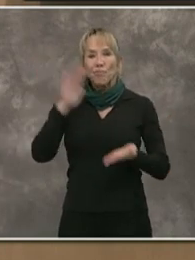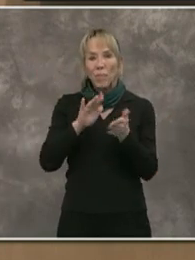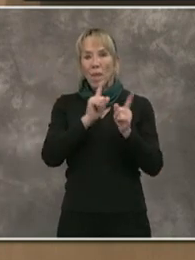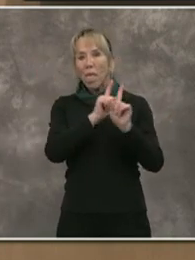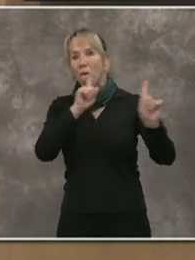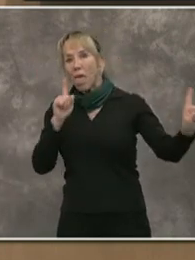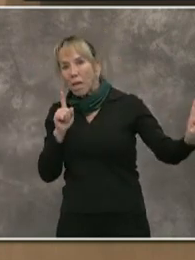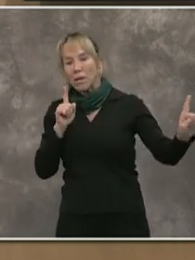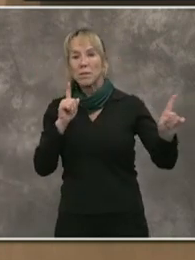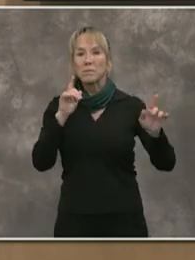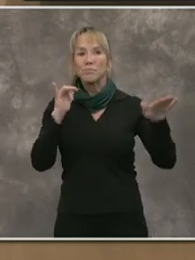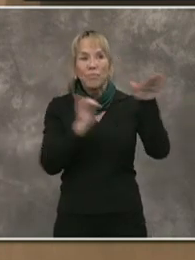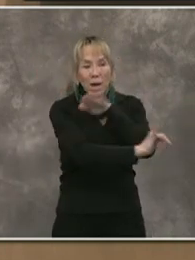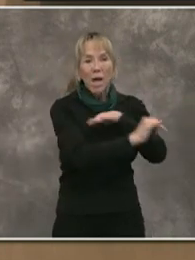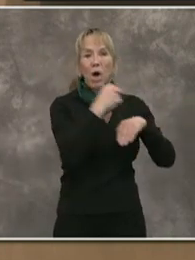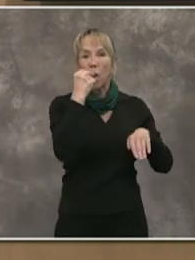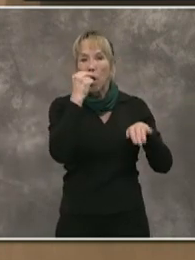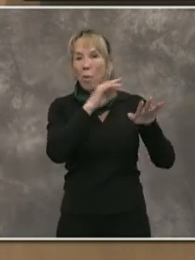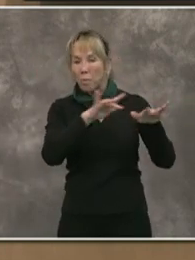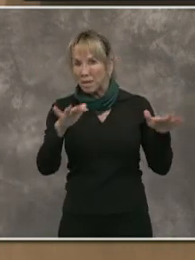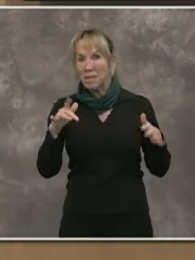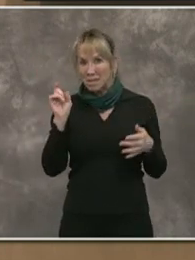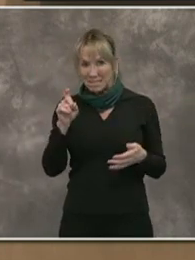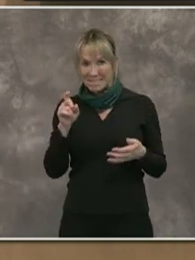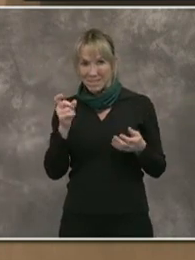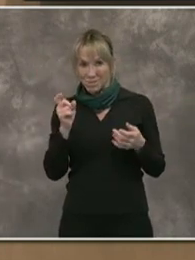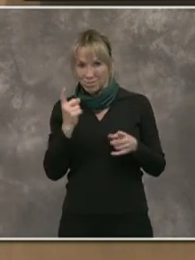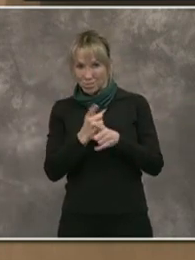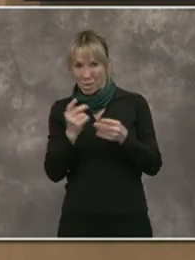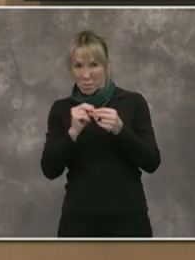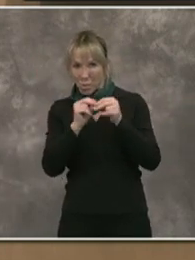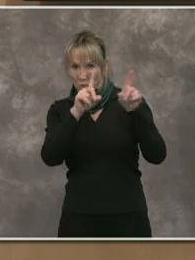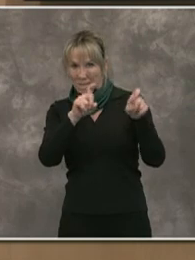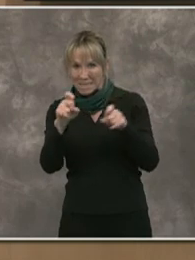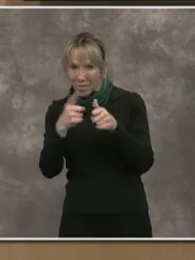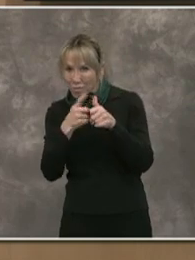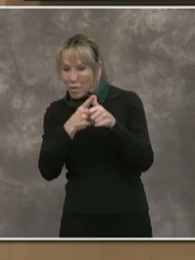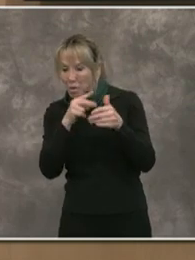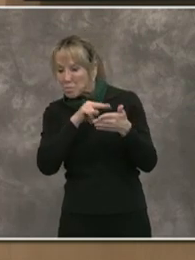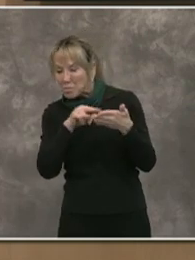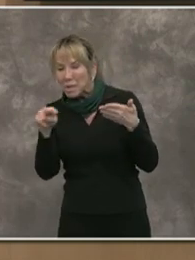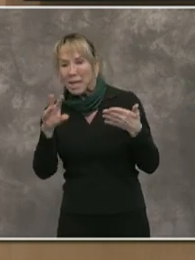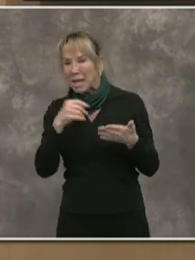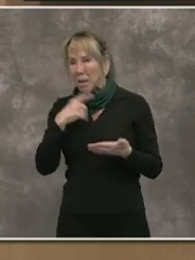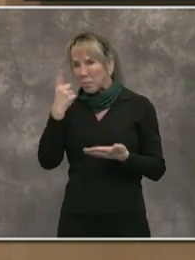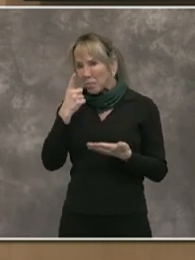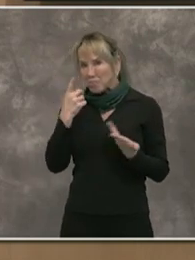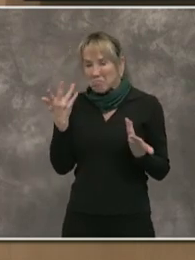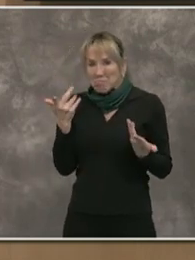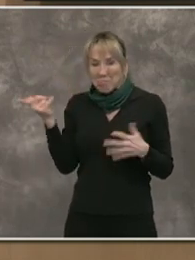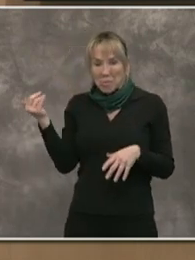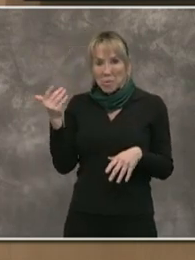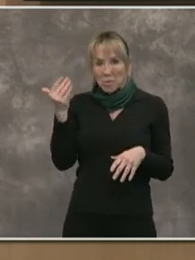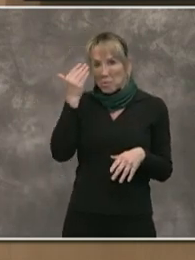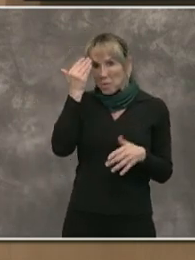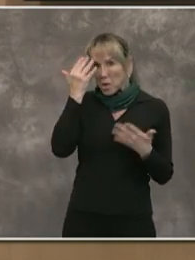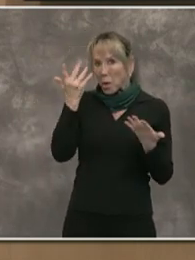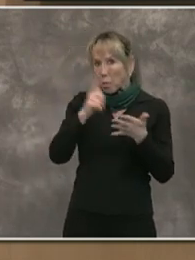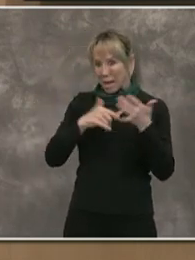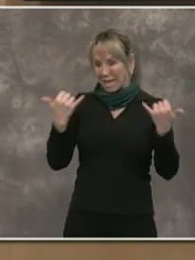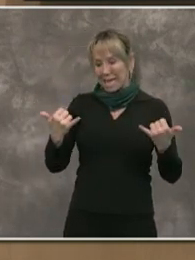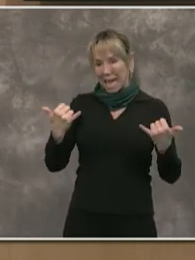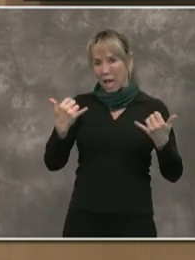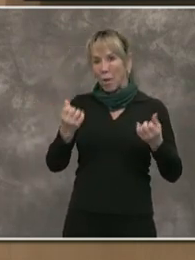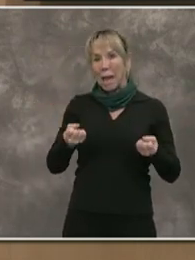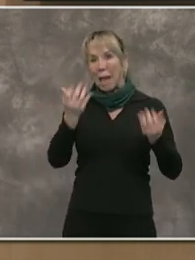are currently in place. And I wonder, if you have a sense of what the collective testing, daily testing capacity is in San